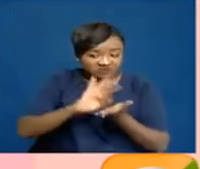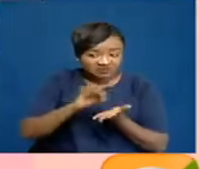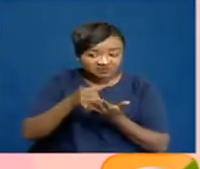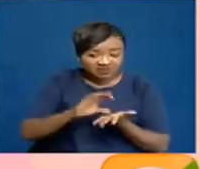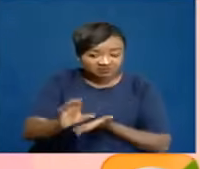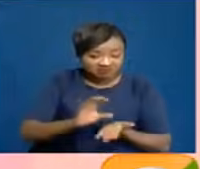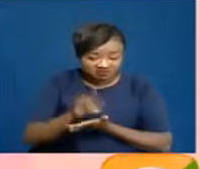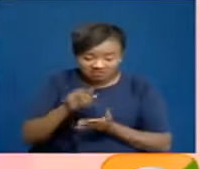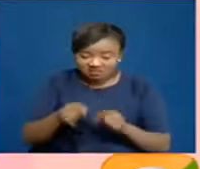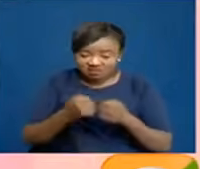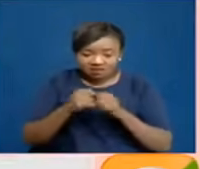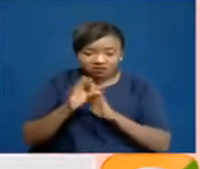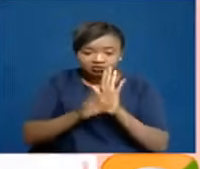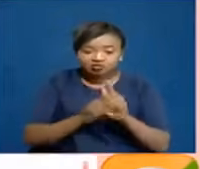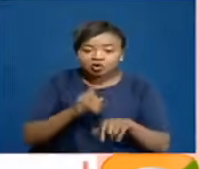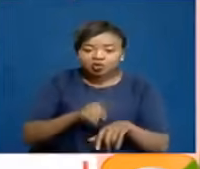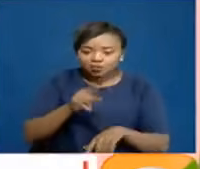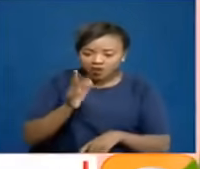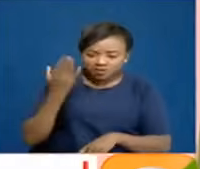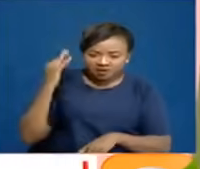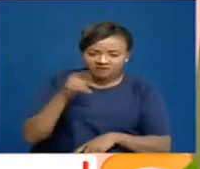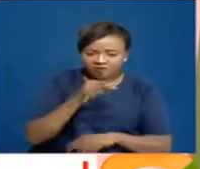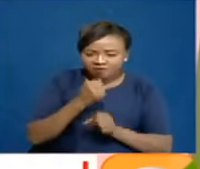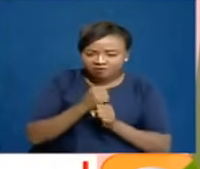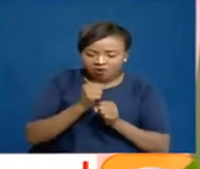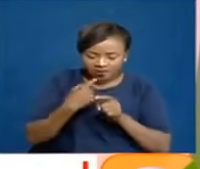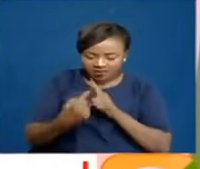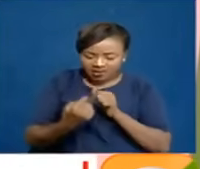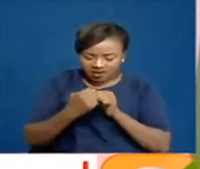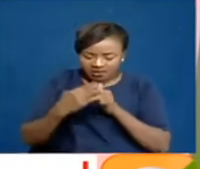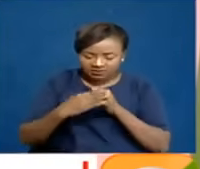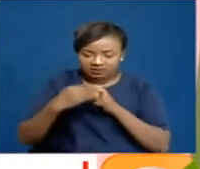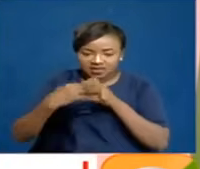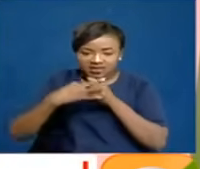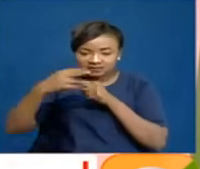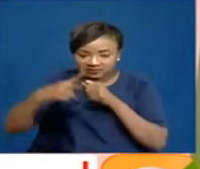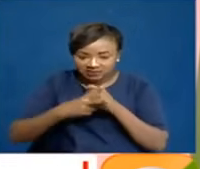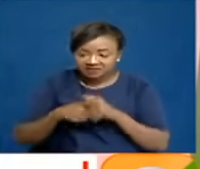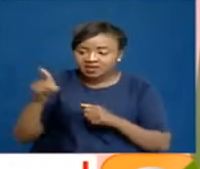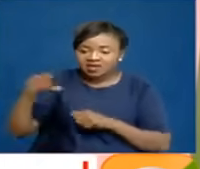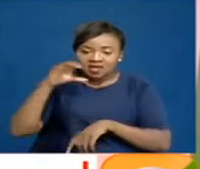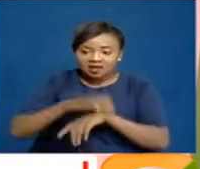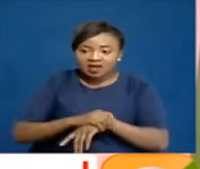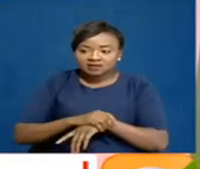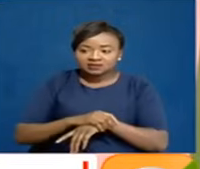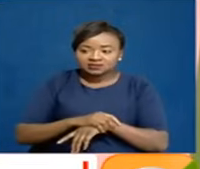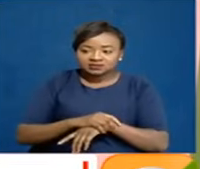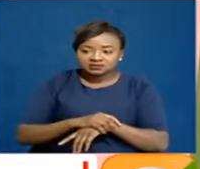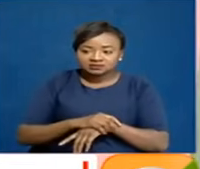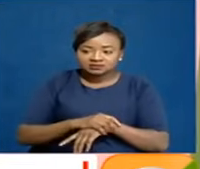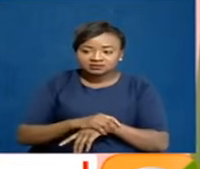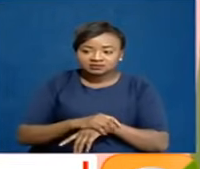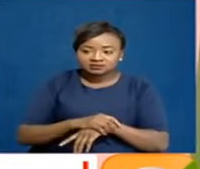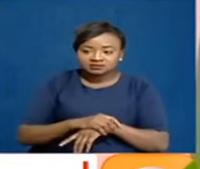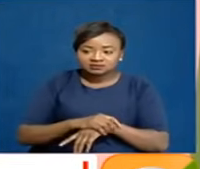During his time in the year 1987, he used to get what we called boom.